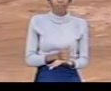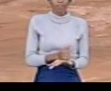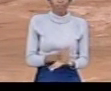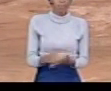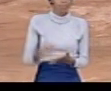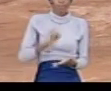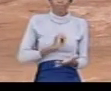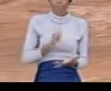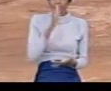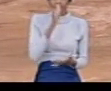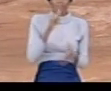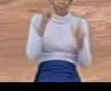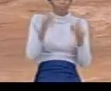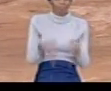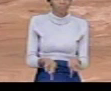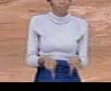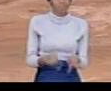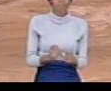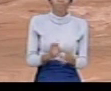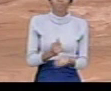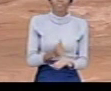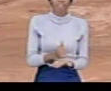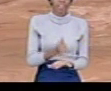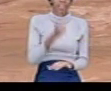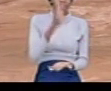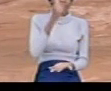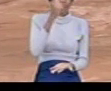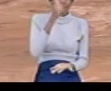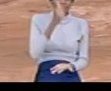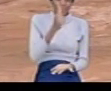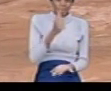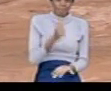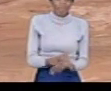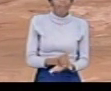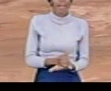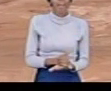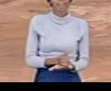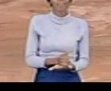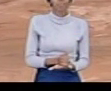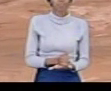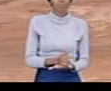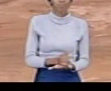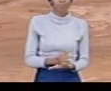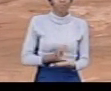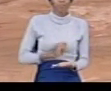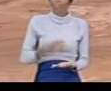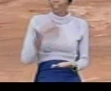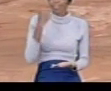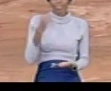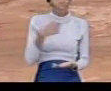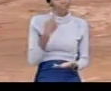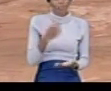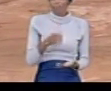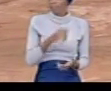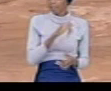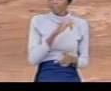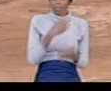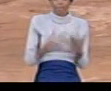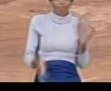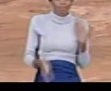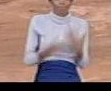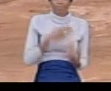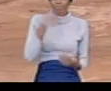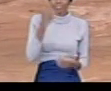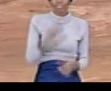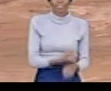Amen, amen. I am thou whosoever, amen. I say whosoever says,